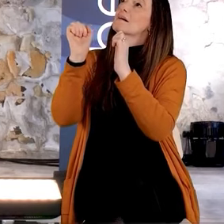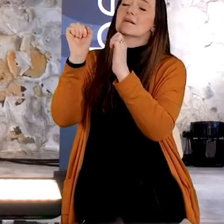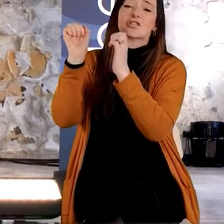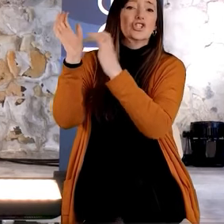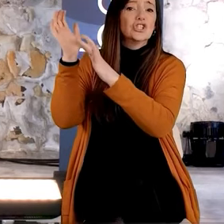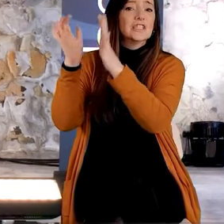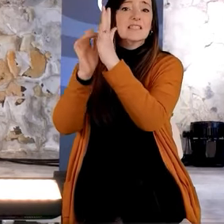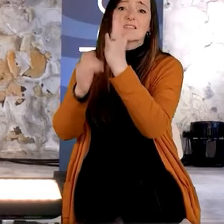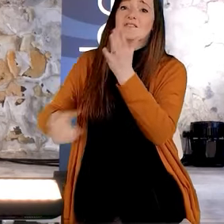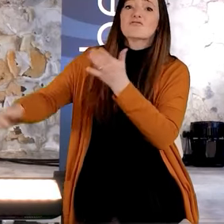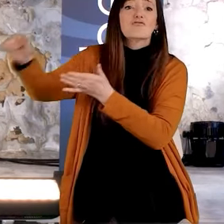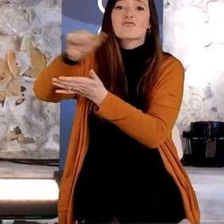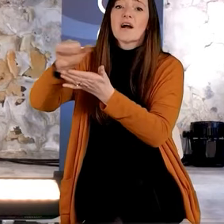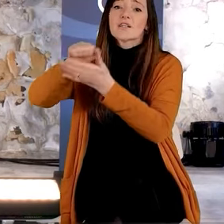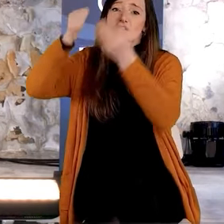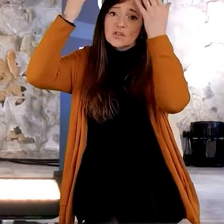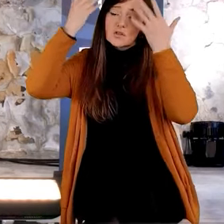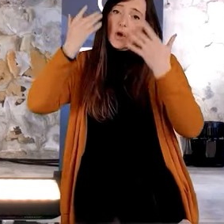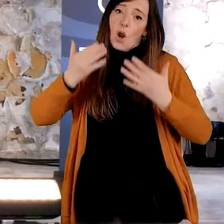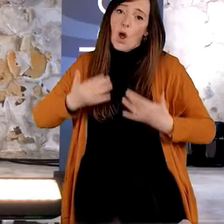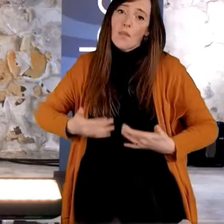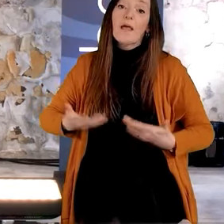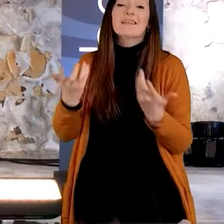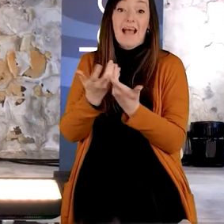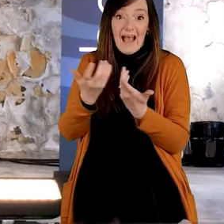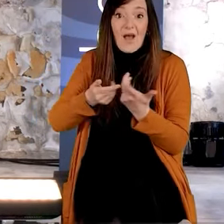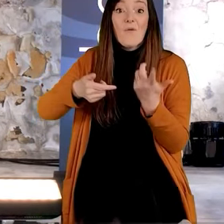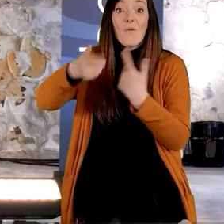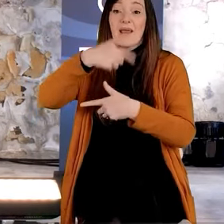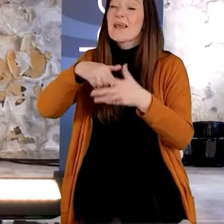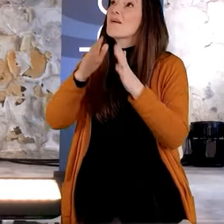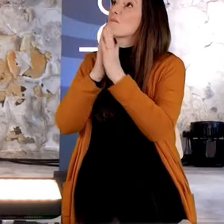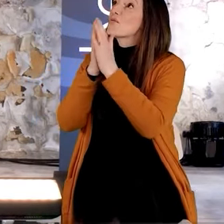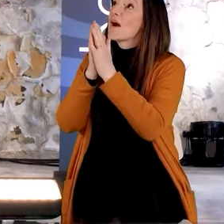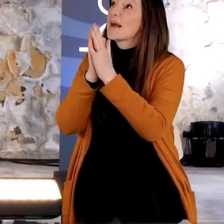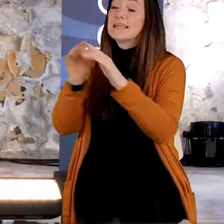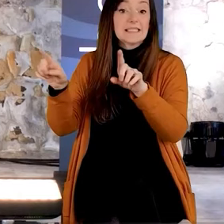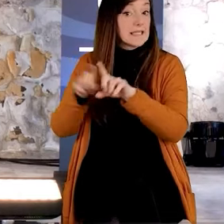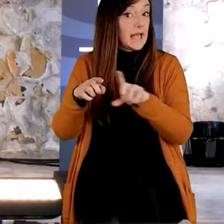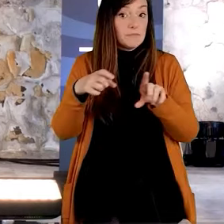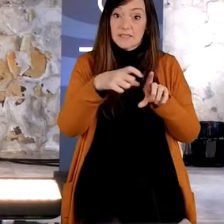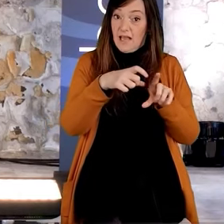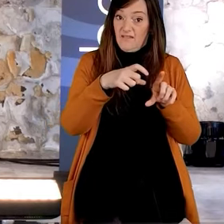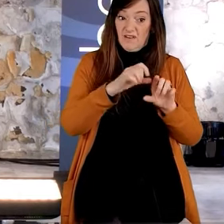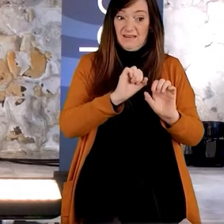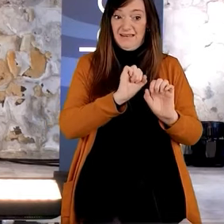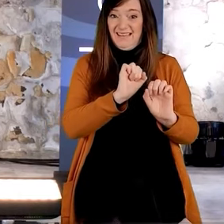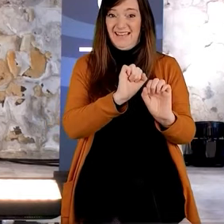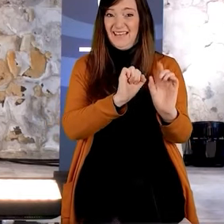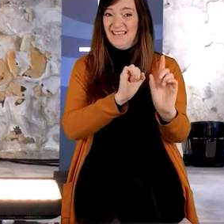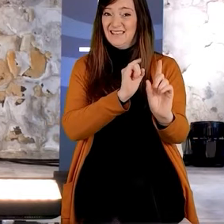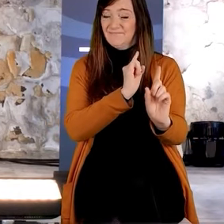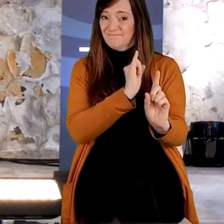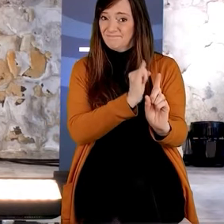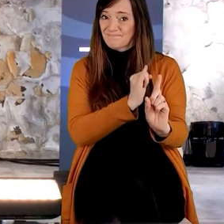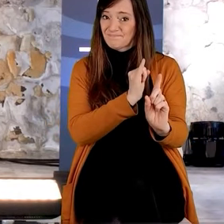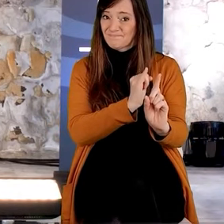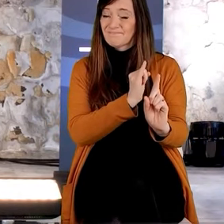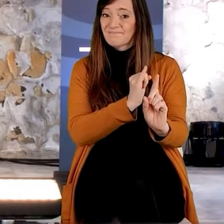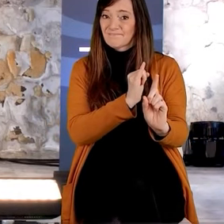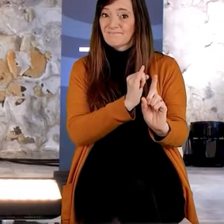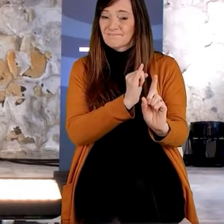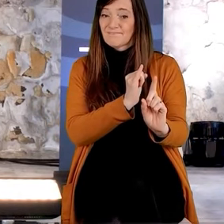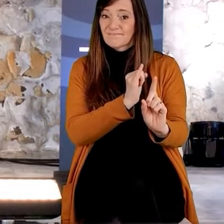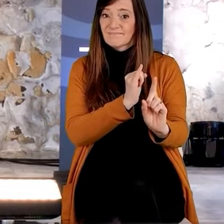with the righteousness of Christ, is the same way in principle that David prayed it. David was guilty of